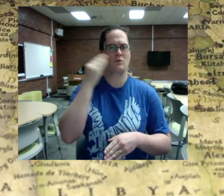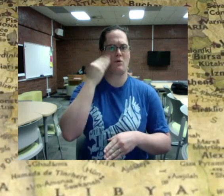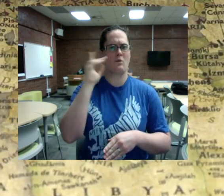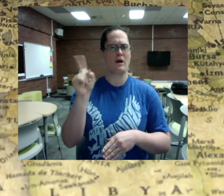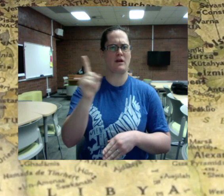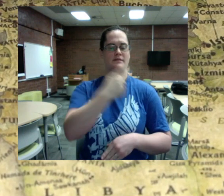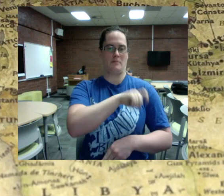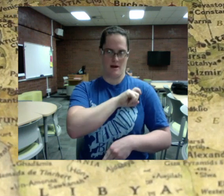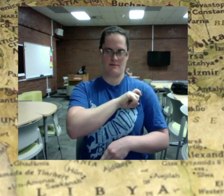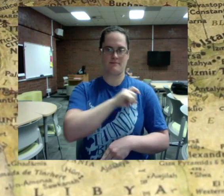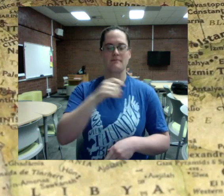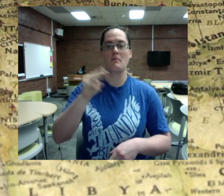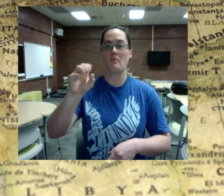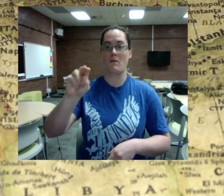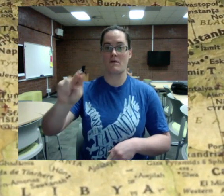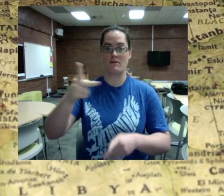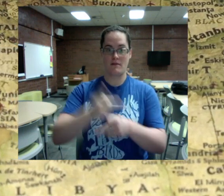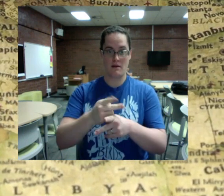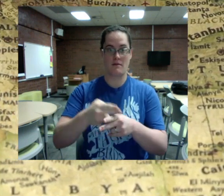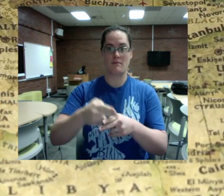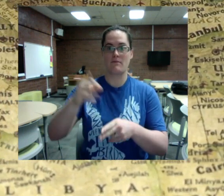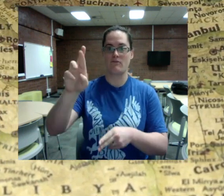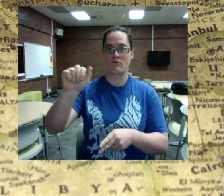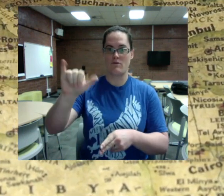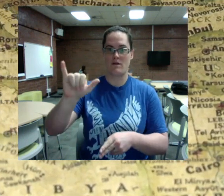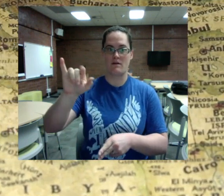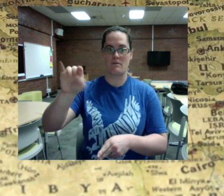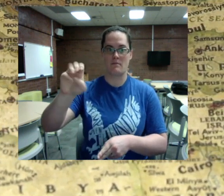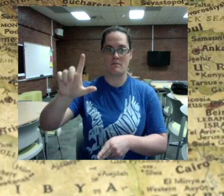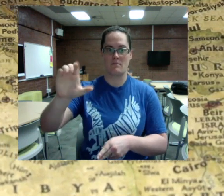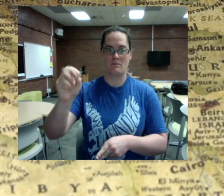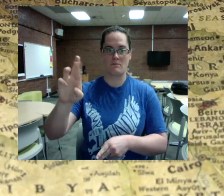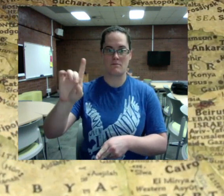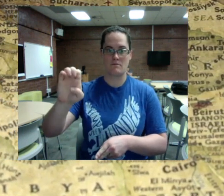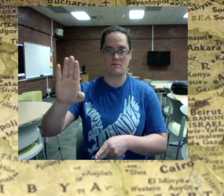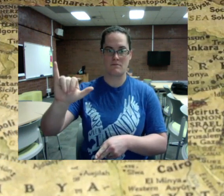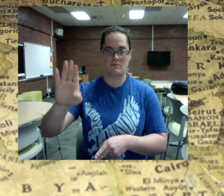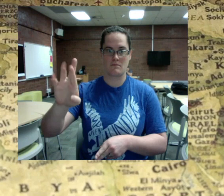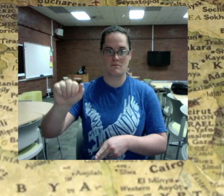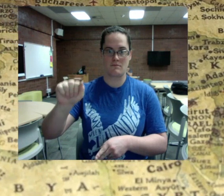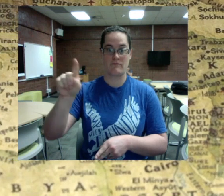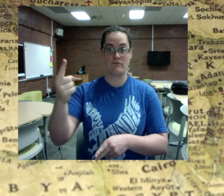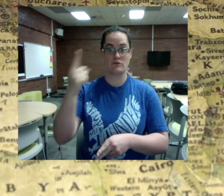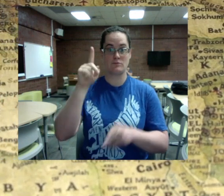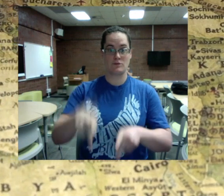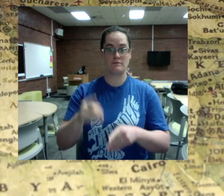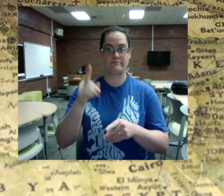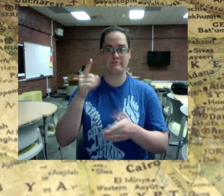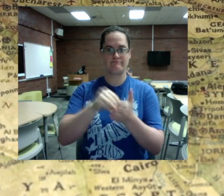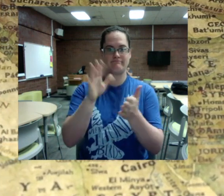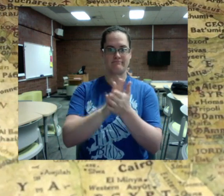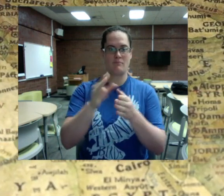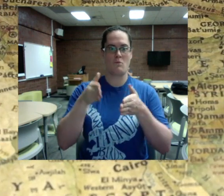A monk named Fray Melchor de Yebra was the first person to document a method of communication between deaf people or between deaf and